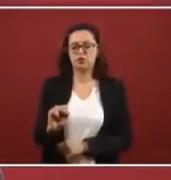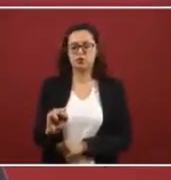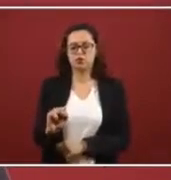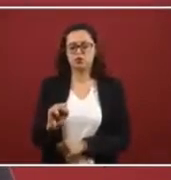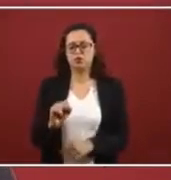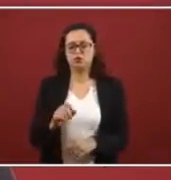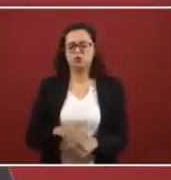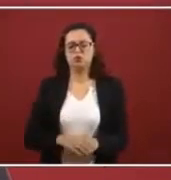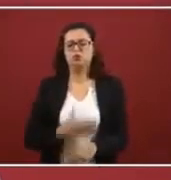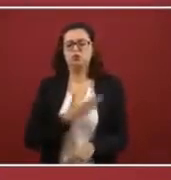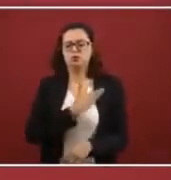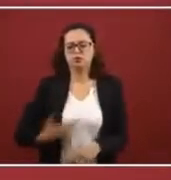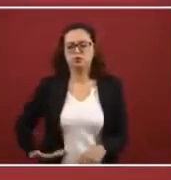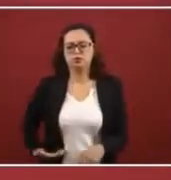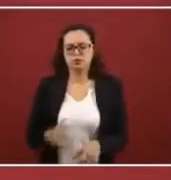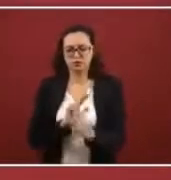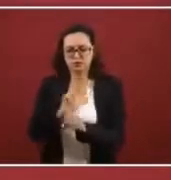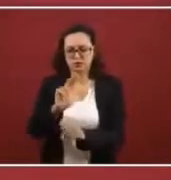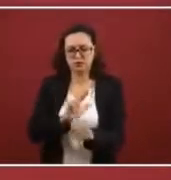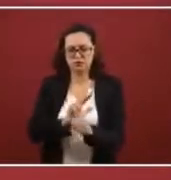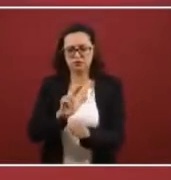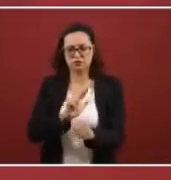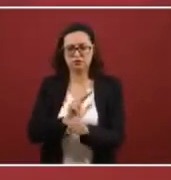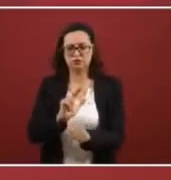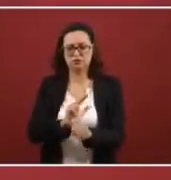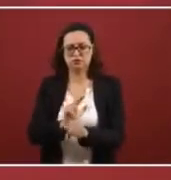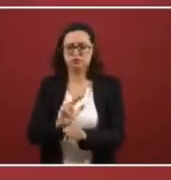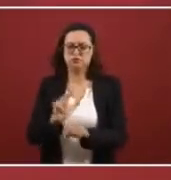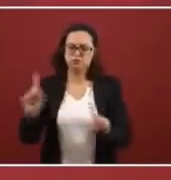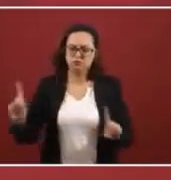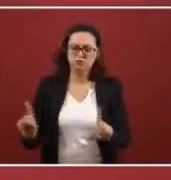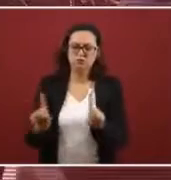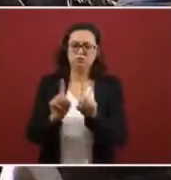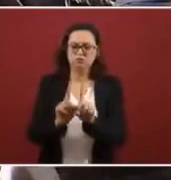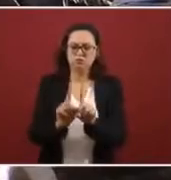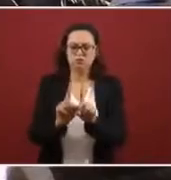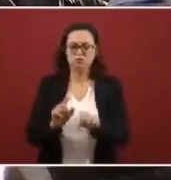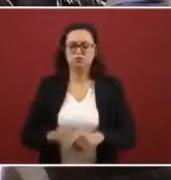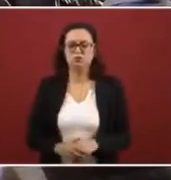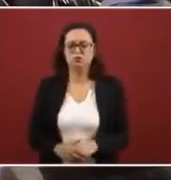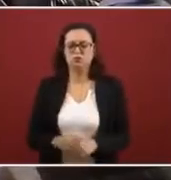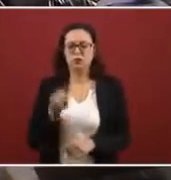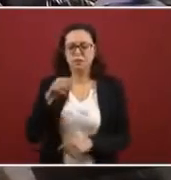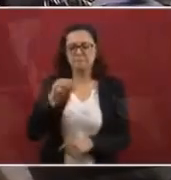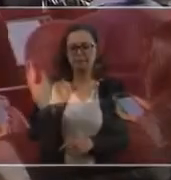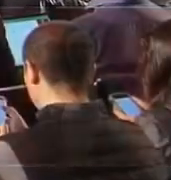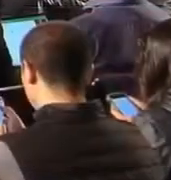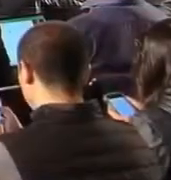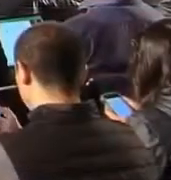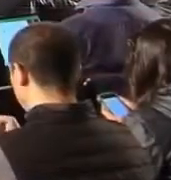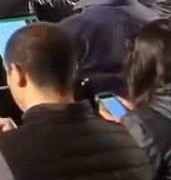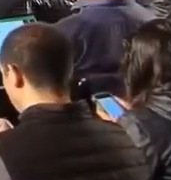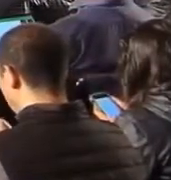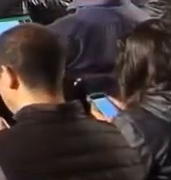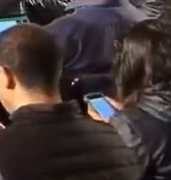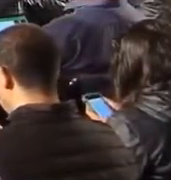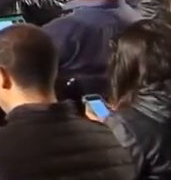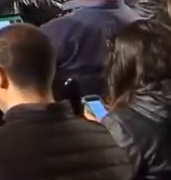con el presidente de Honduras, with the president of Honduras en Minatitlán, in